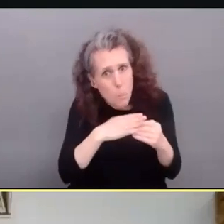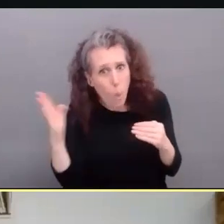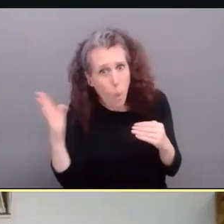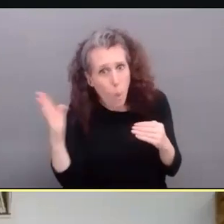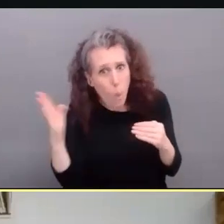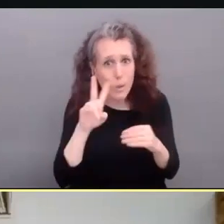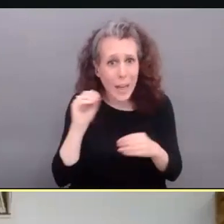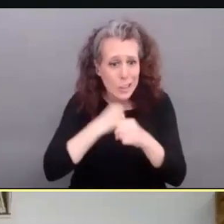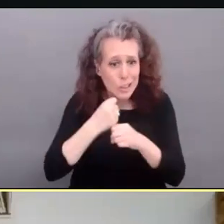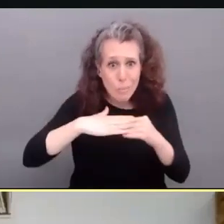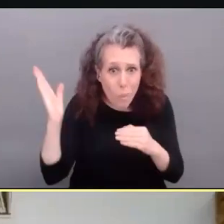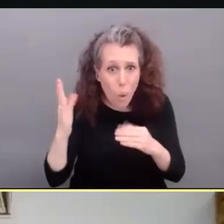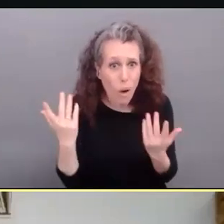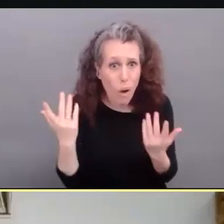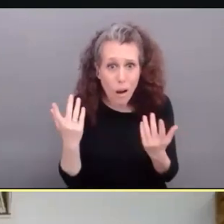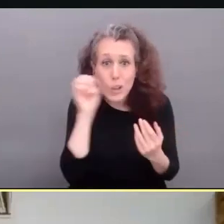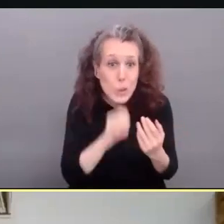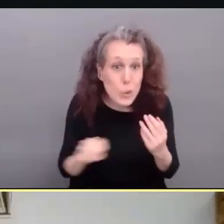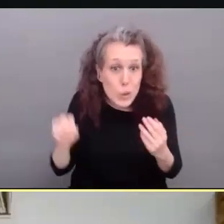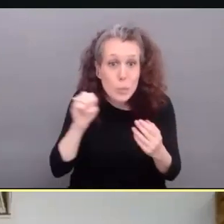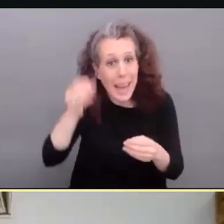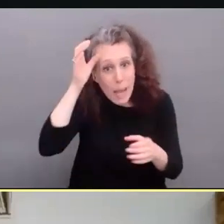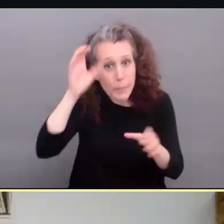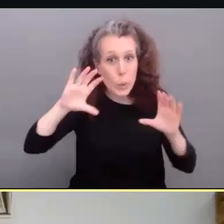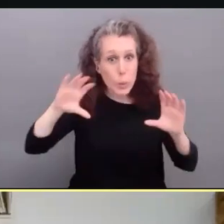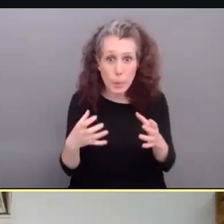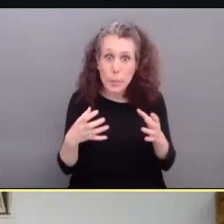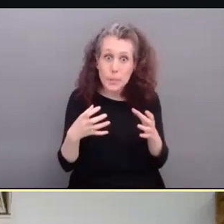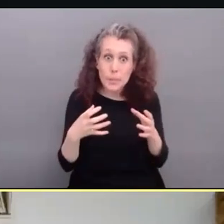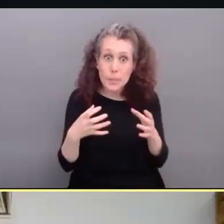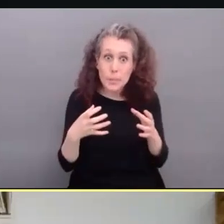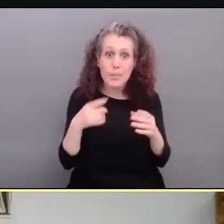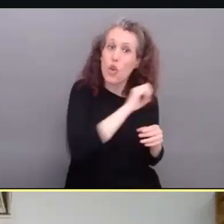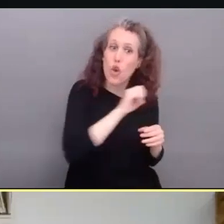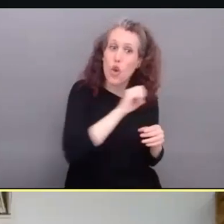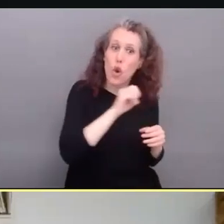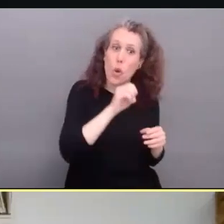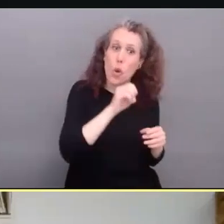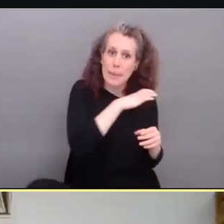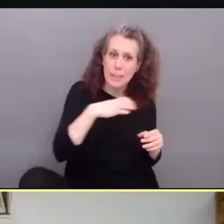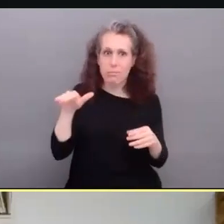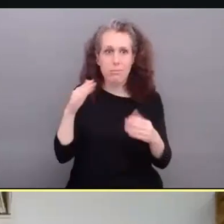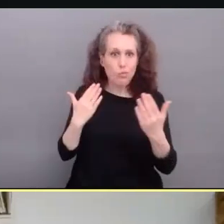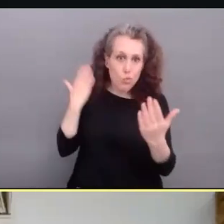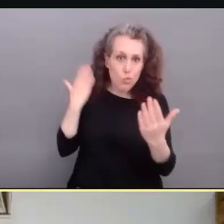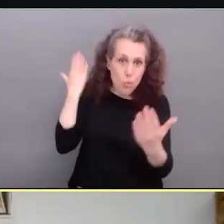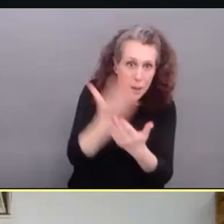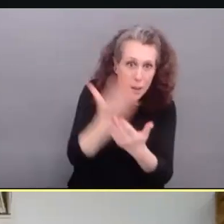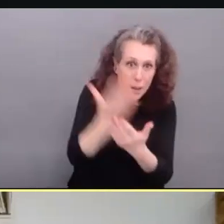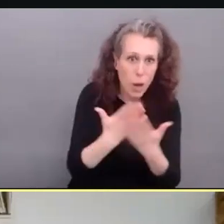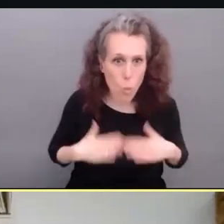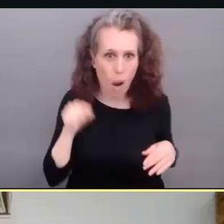a European group, an expert group appointed by the European Commission, made a recommendation that this standard be